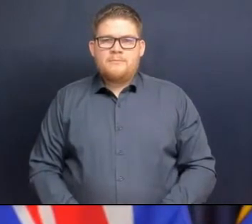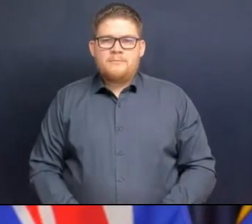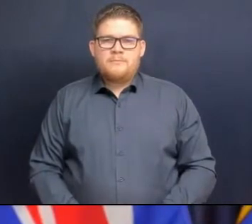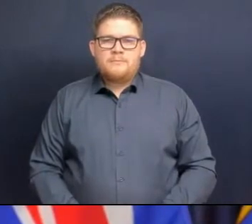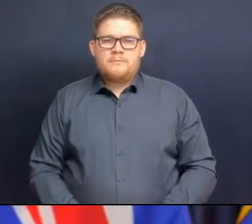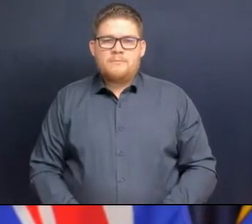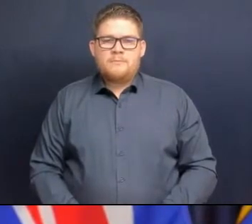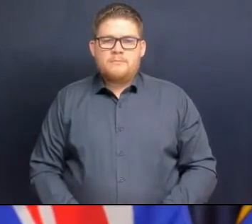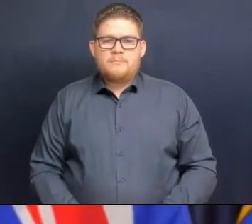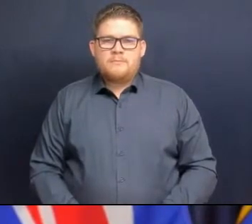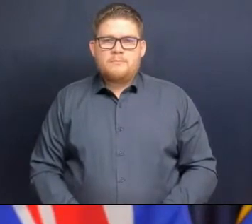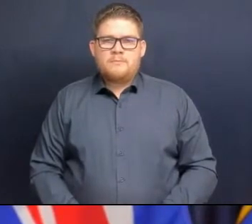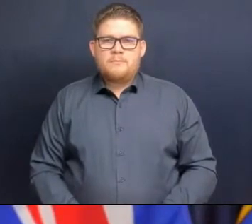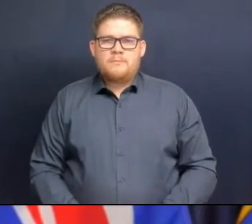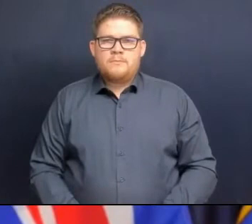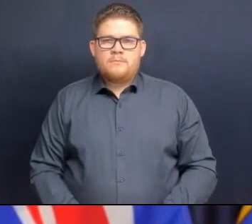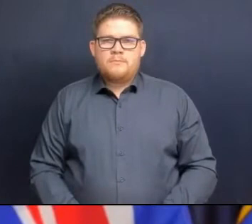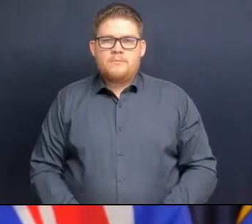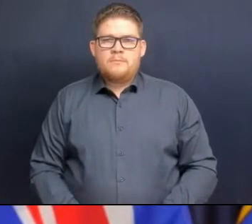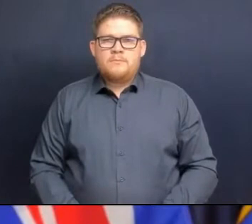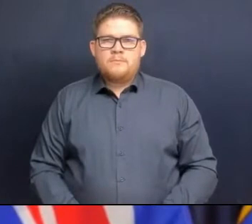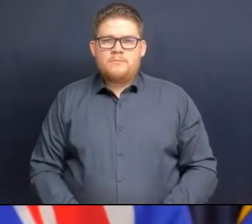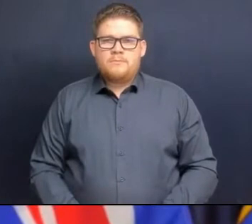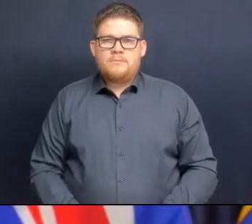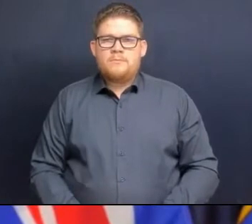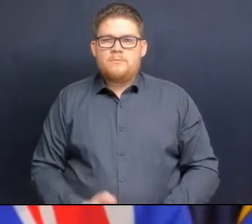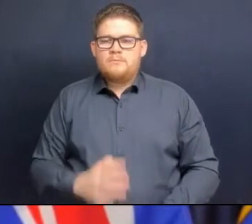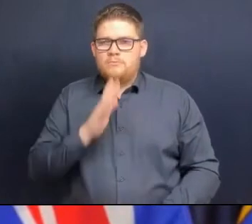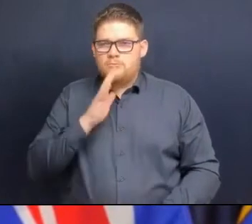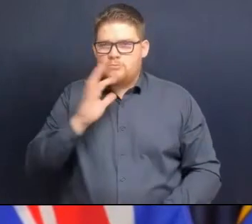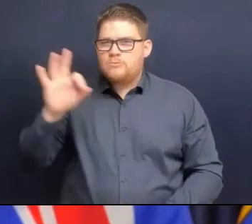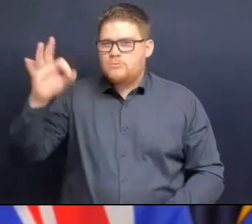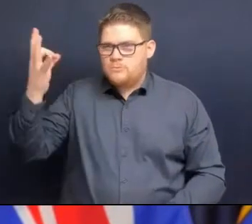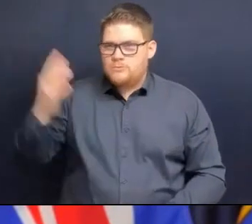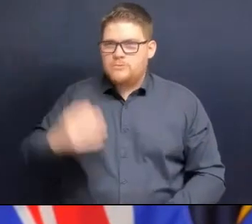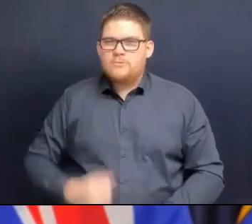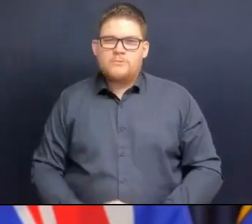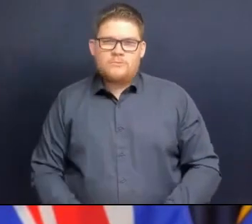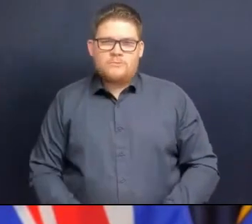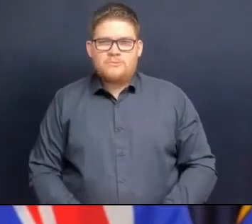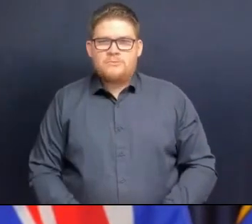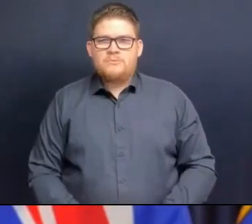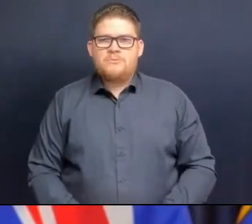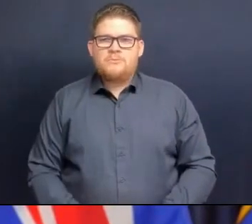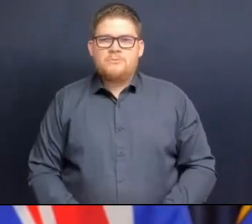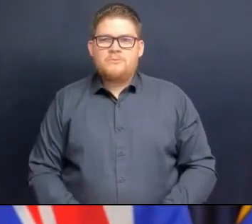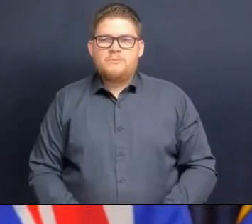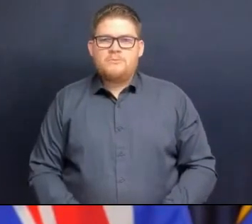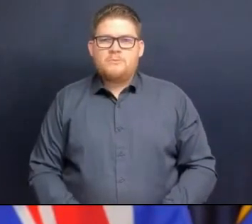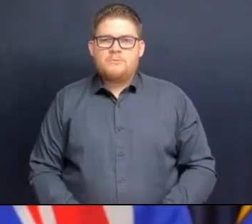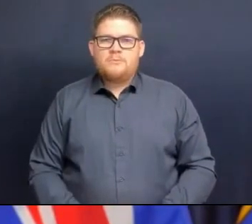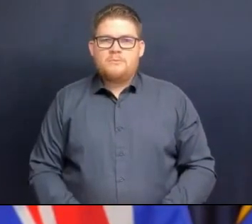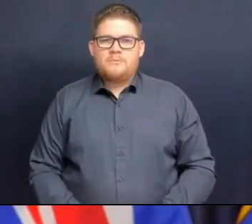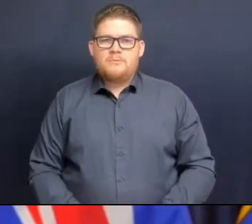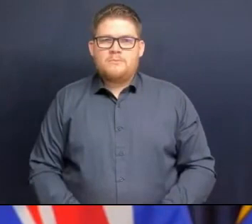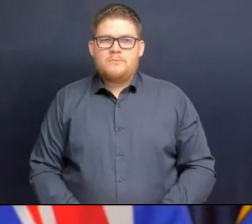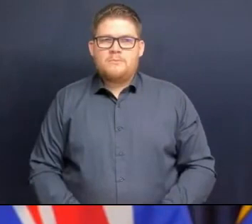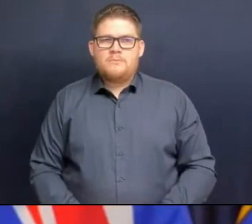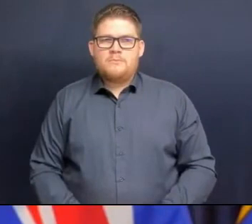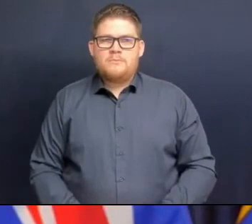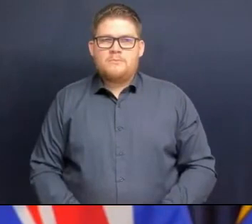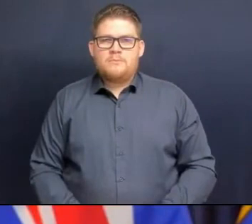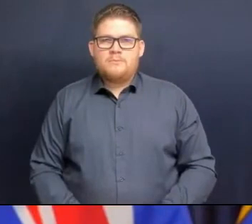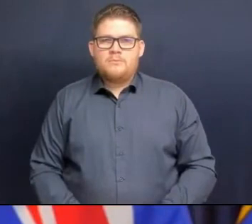va continuer à faire le travail. Donc, il y a beaucoup de flexibilité de répondre, bien entendu, parce qu'on